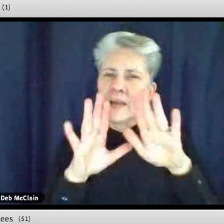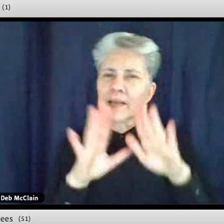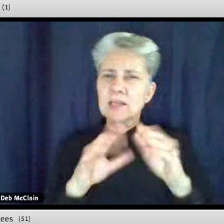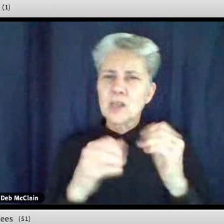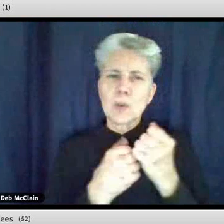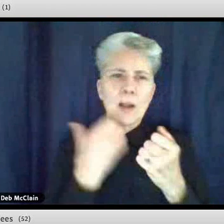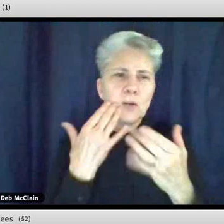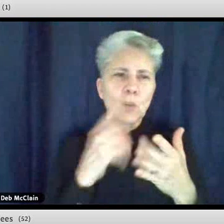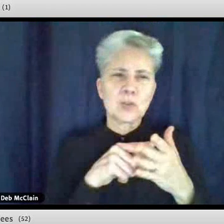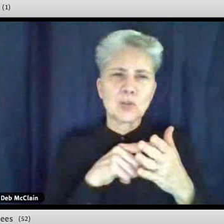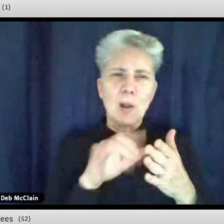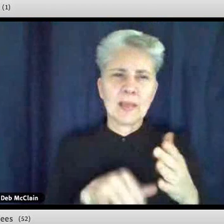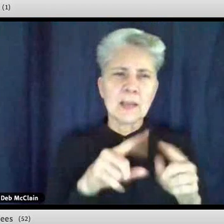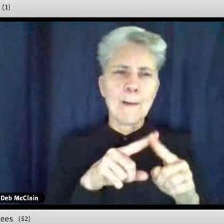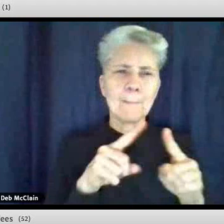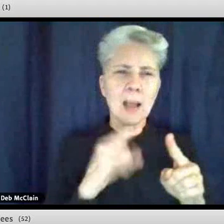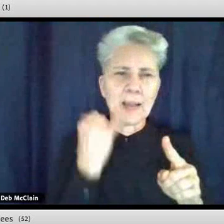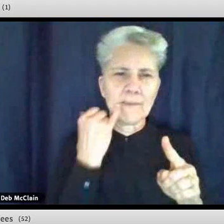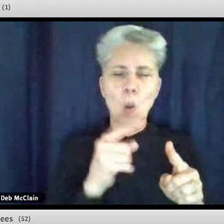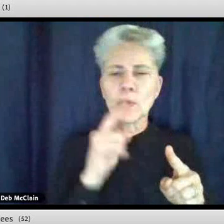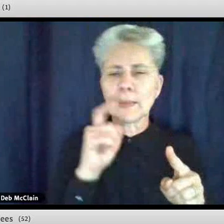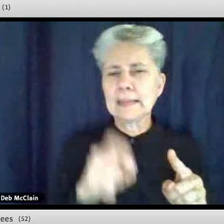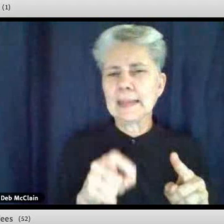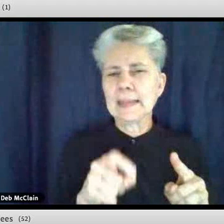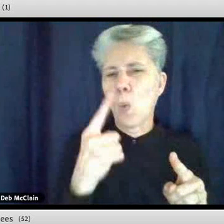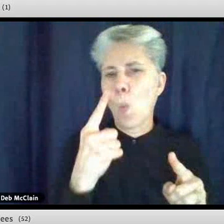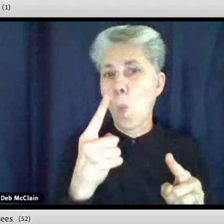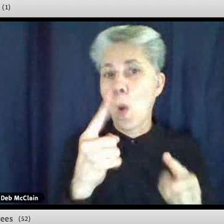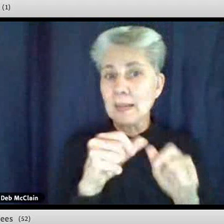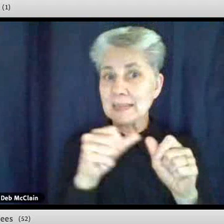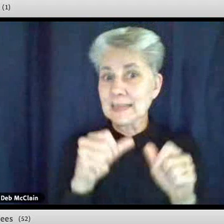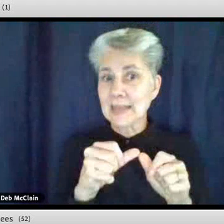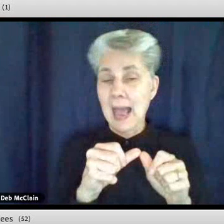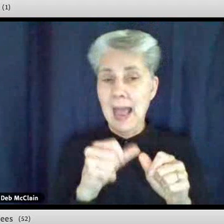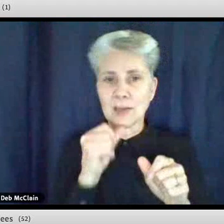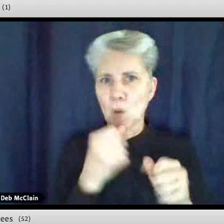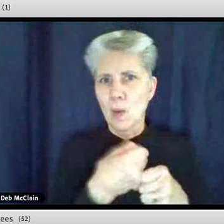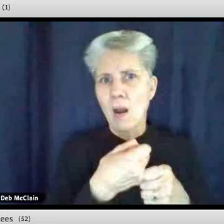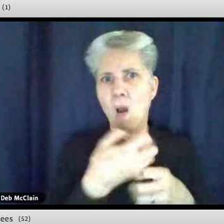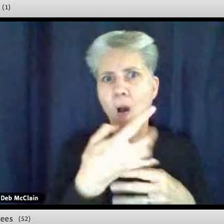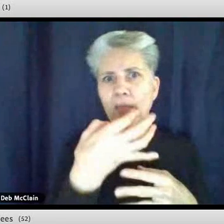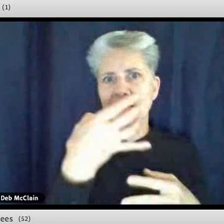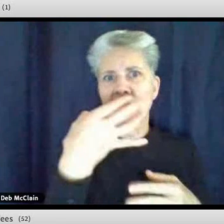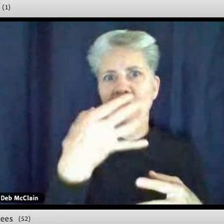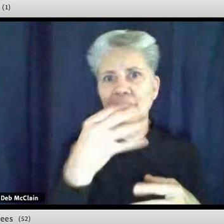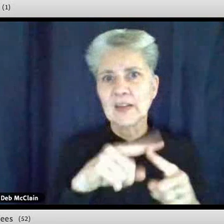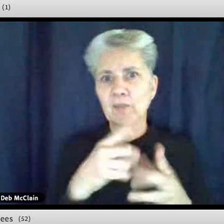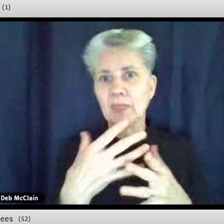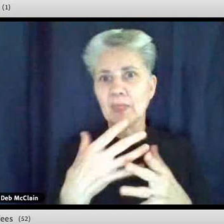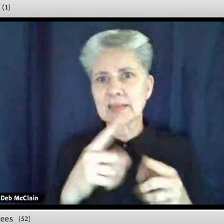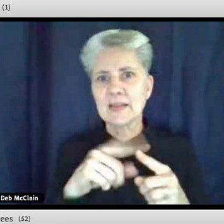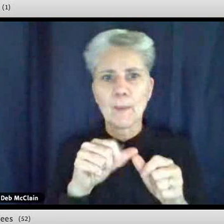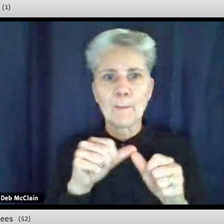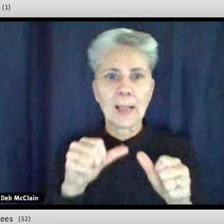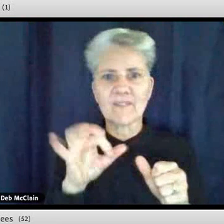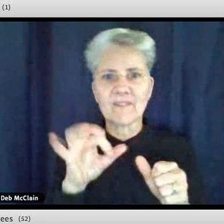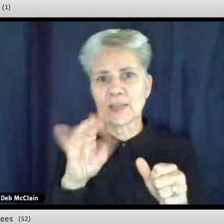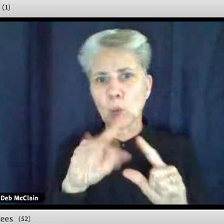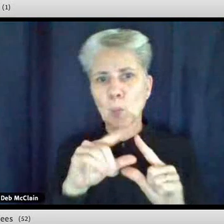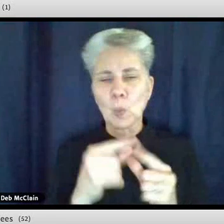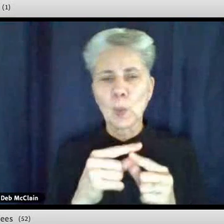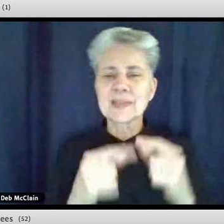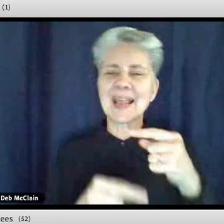And this is a fantastic resource. I don't know who started it, but if you only need kind of one site, you don't want to go to 50 different things,